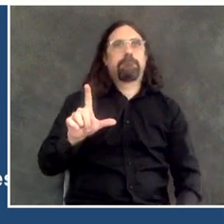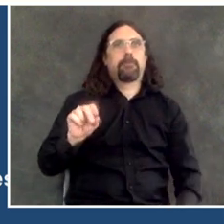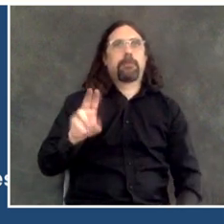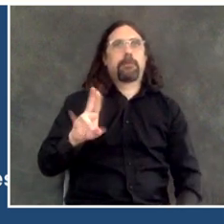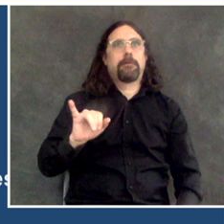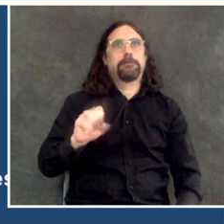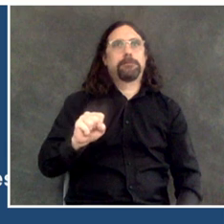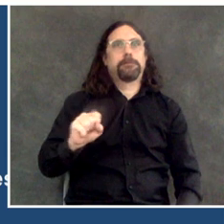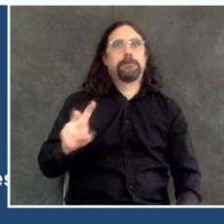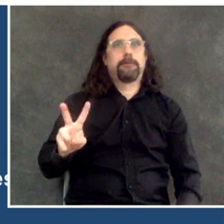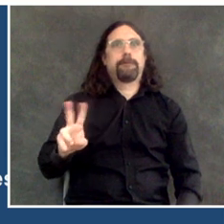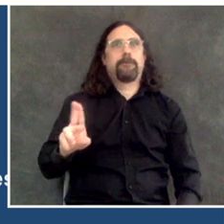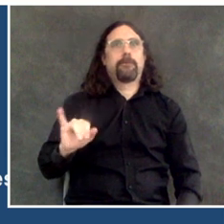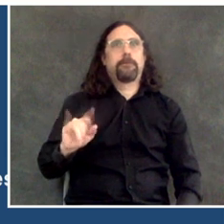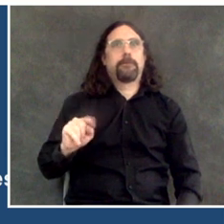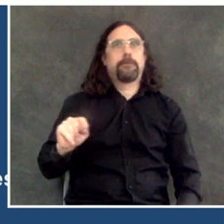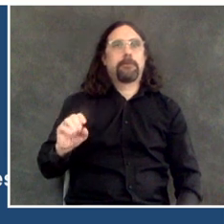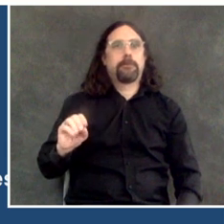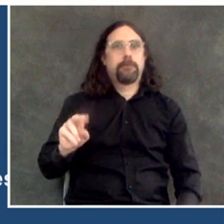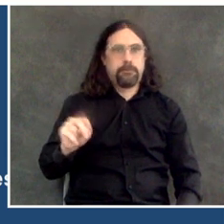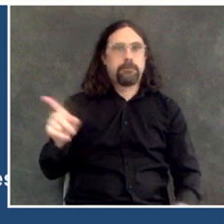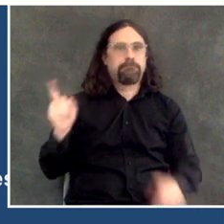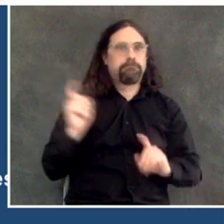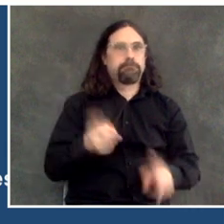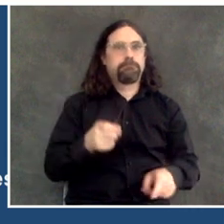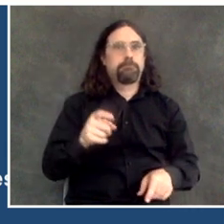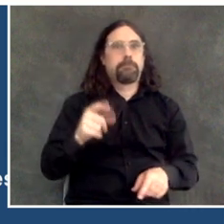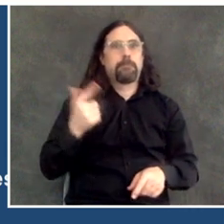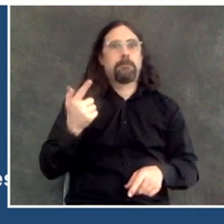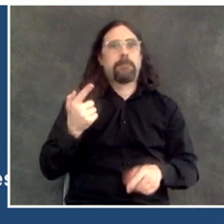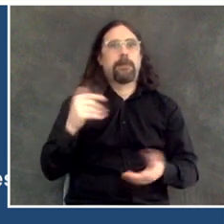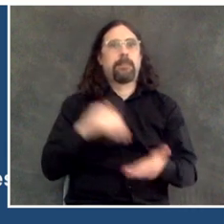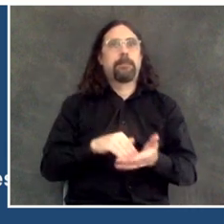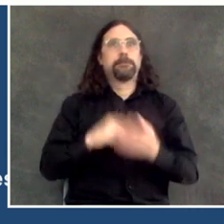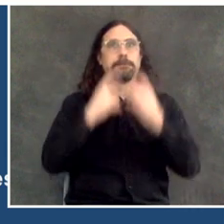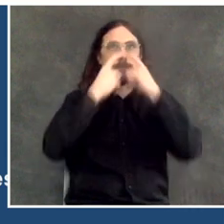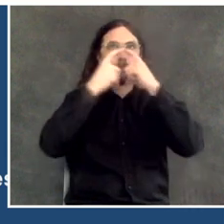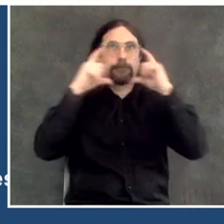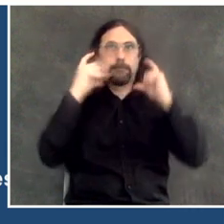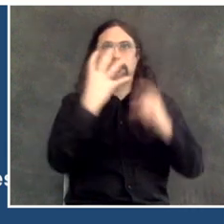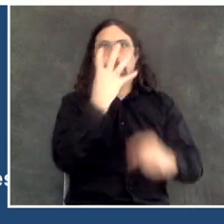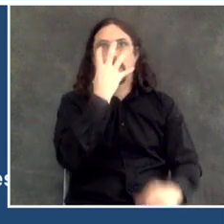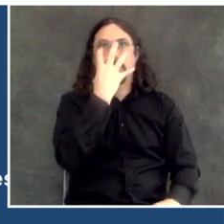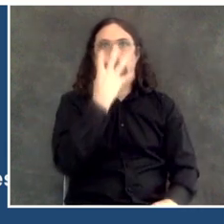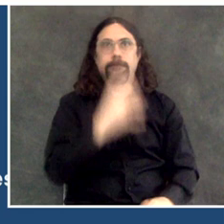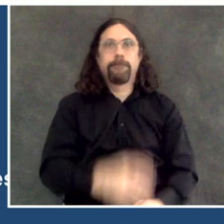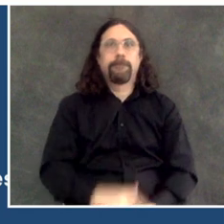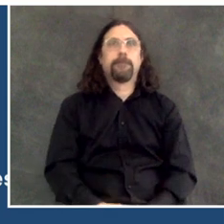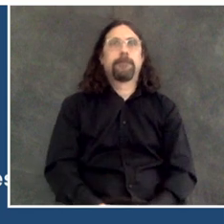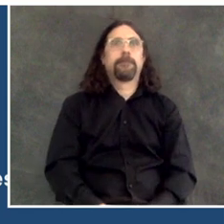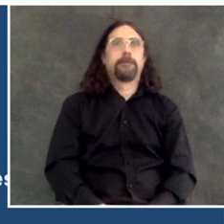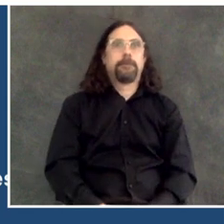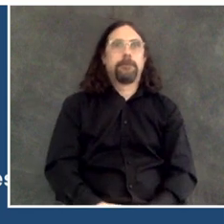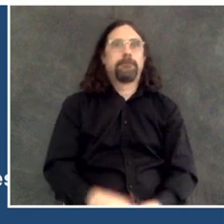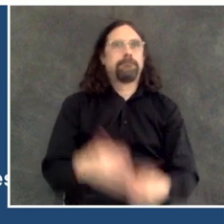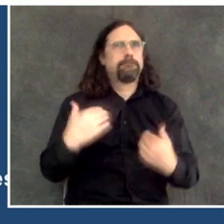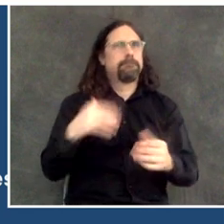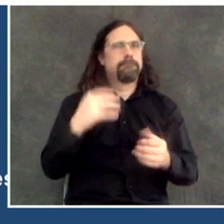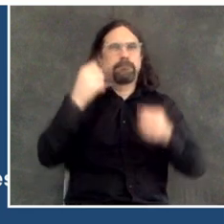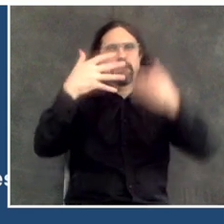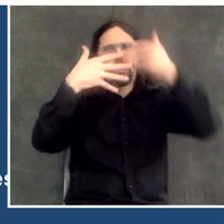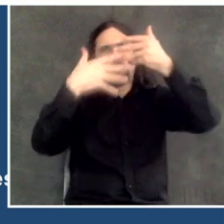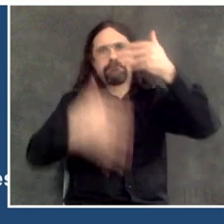even when we look at daunting numbers and daunting challenges, look at how many people are stepping up and helping, and each one of those helps us. And think about